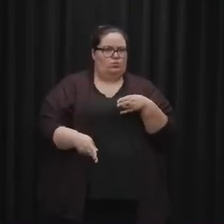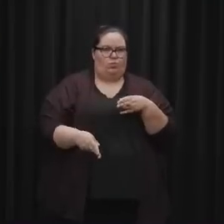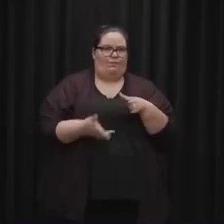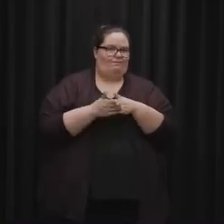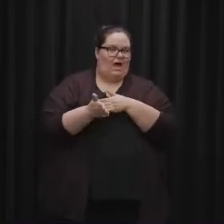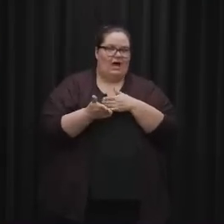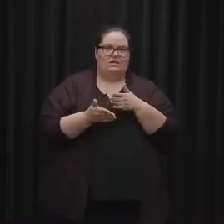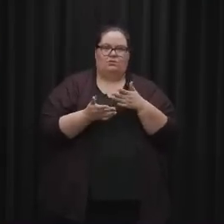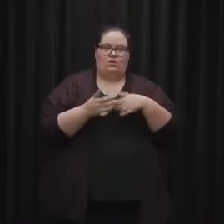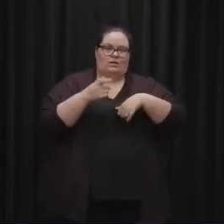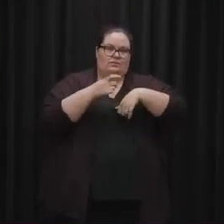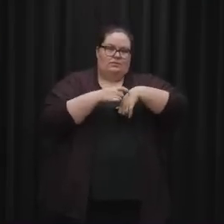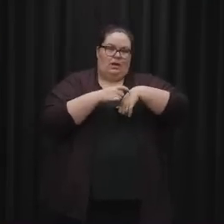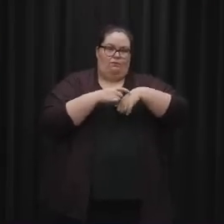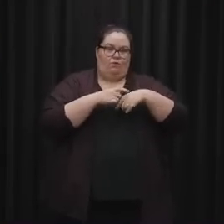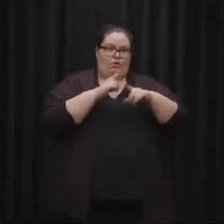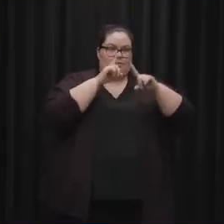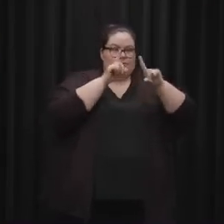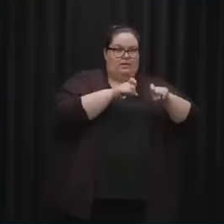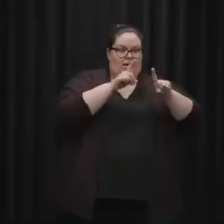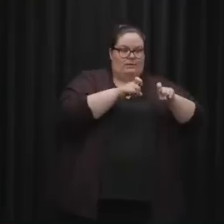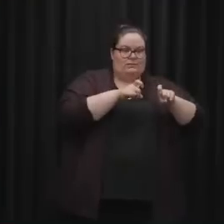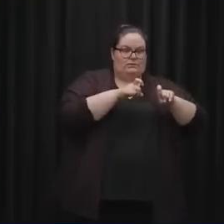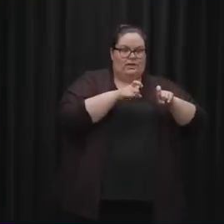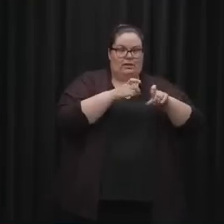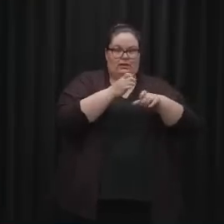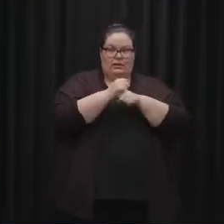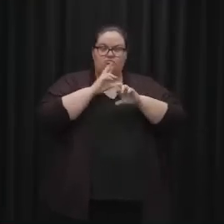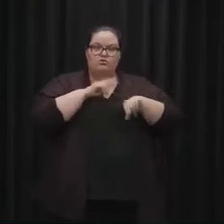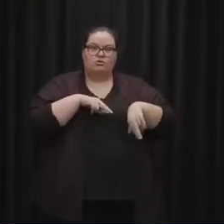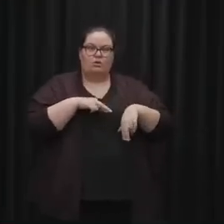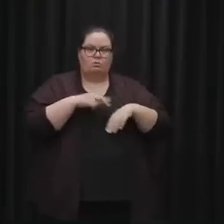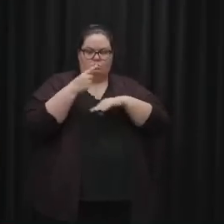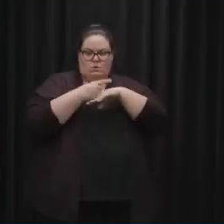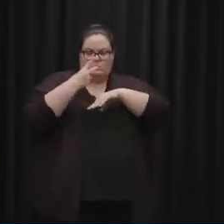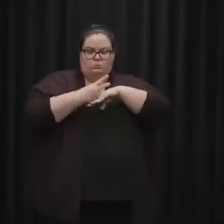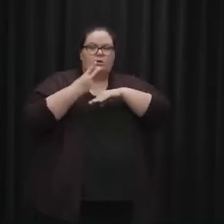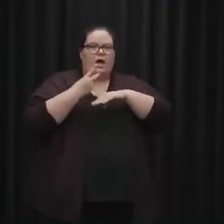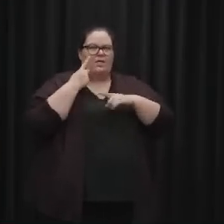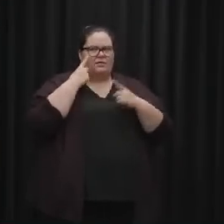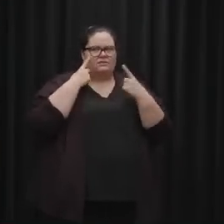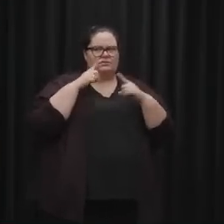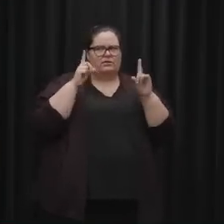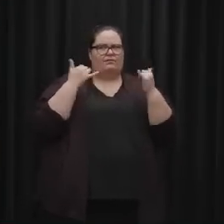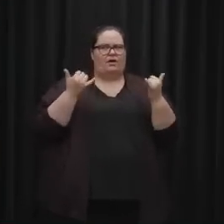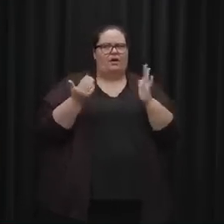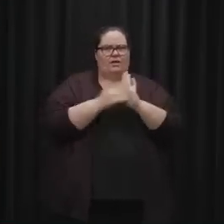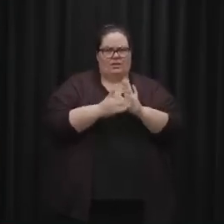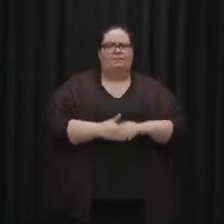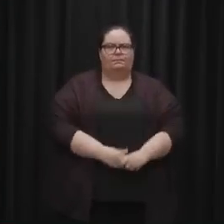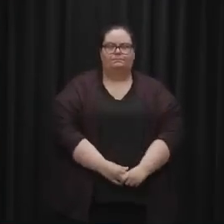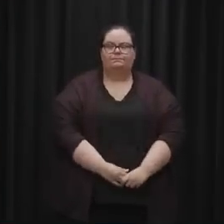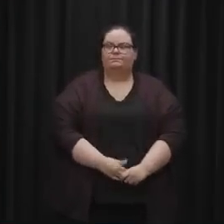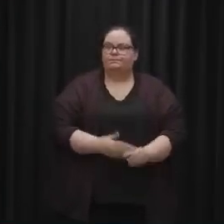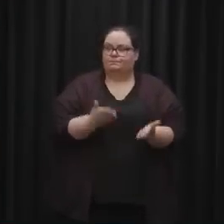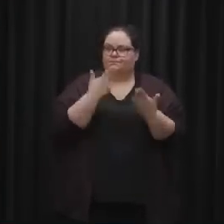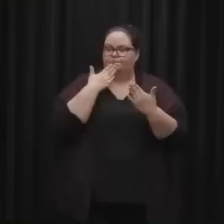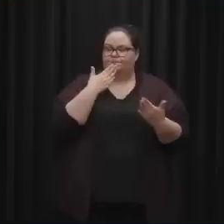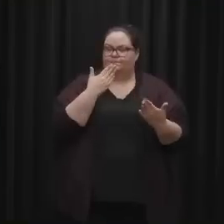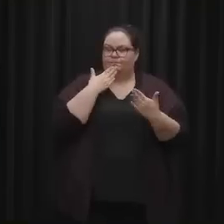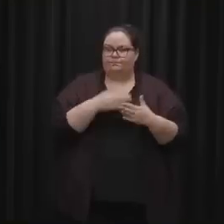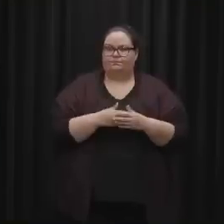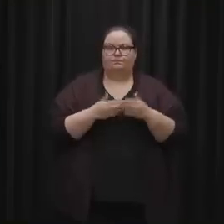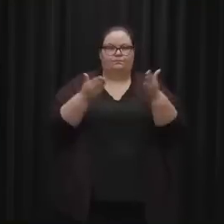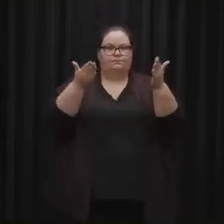really wanted a turnaround time of between 24 to 48 hours, and I think we've achieved that. Thank you, Doctor. Thank you, Ms.